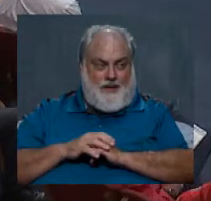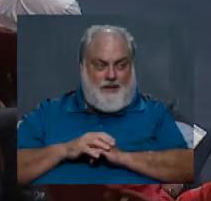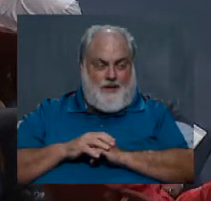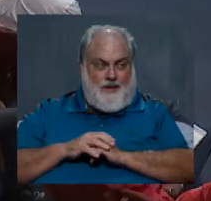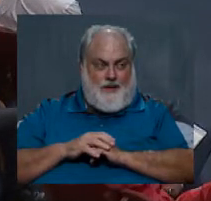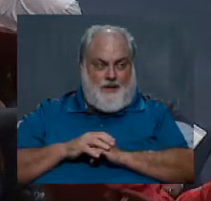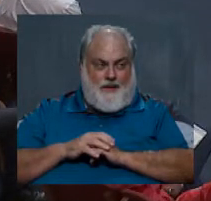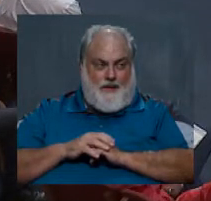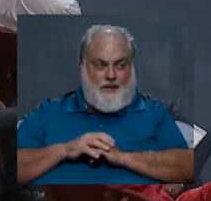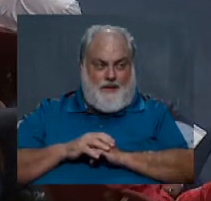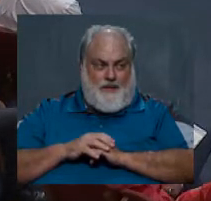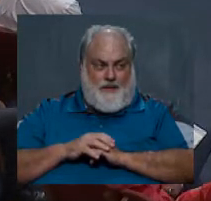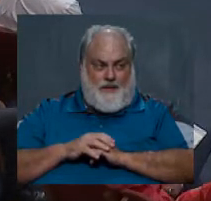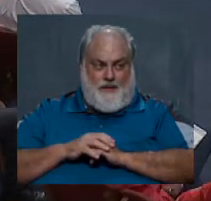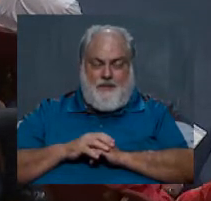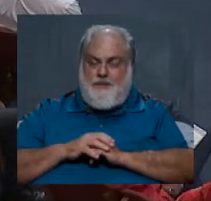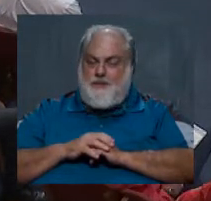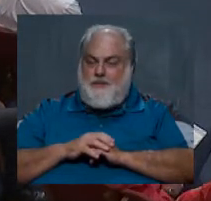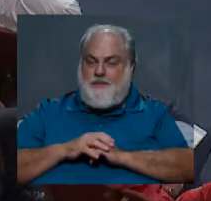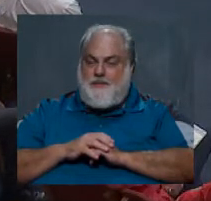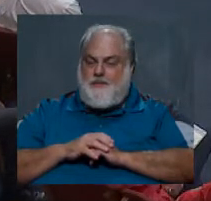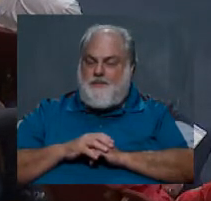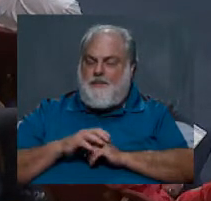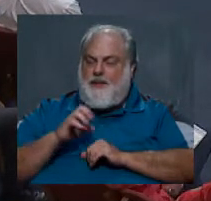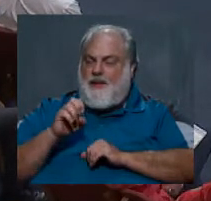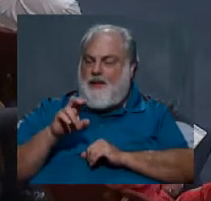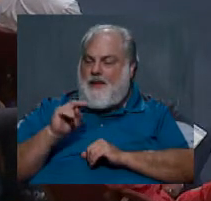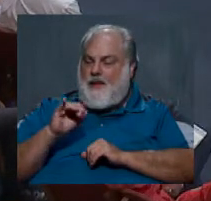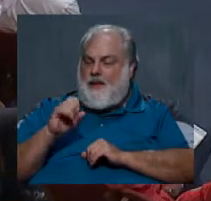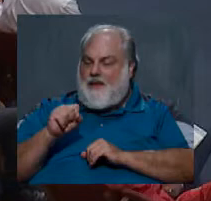We have Enos Jones.